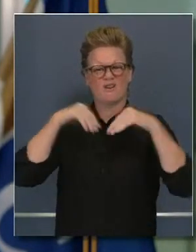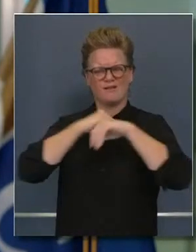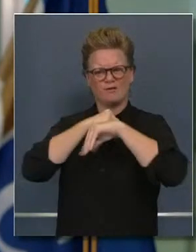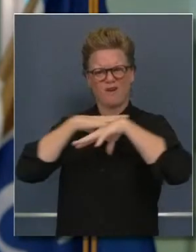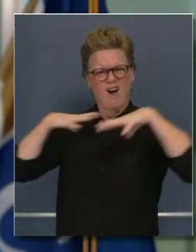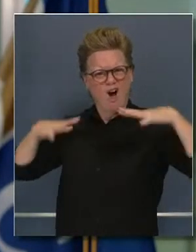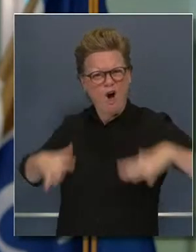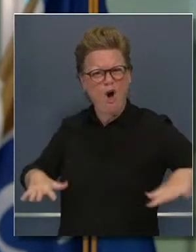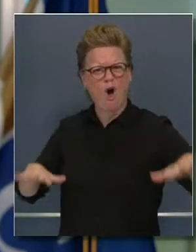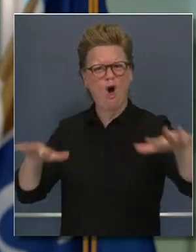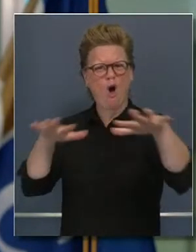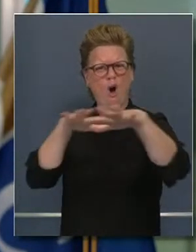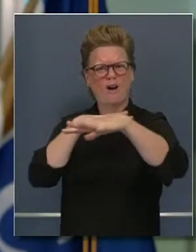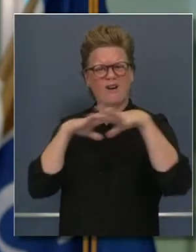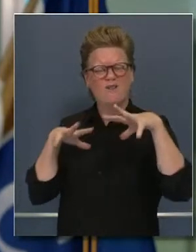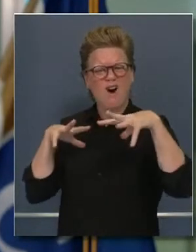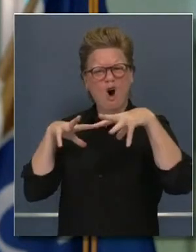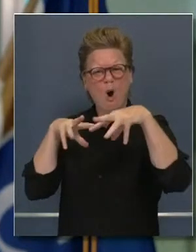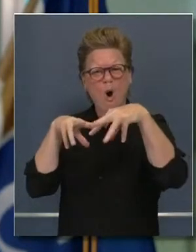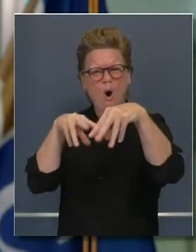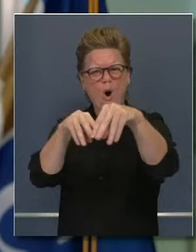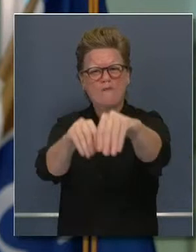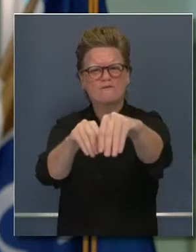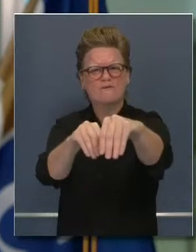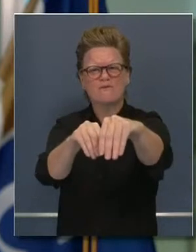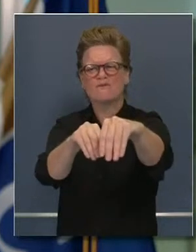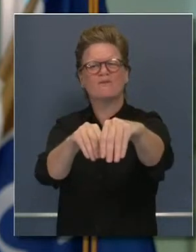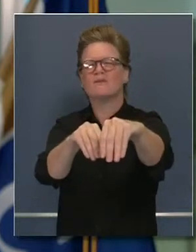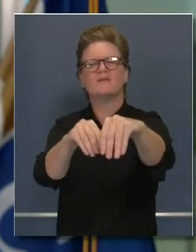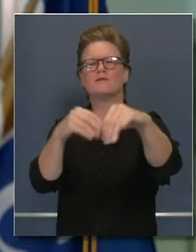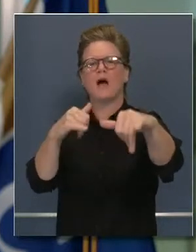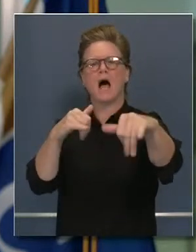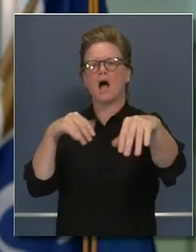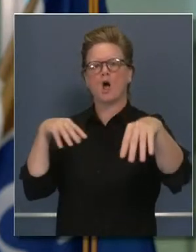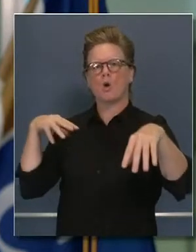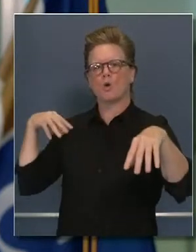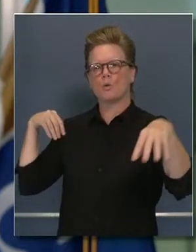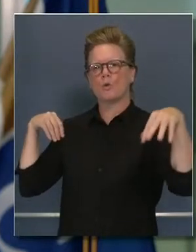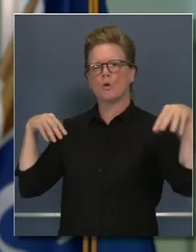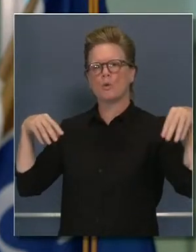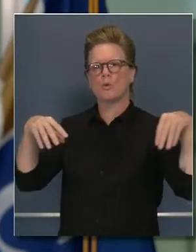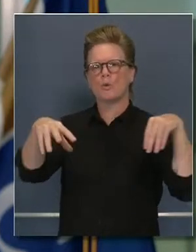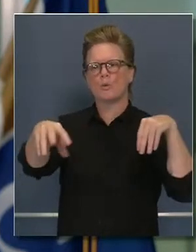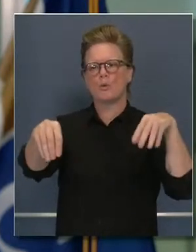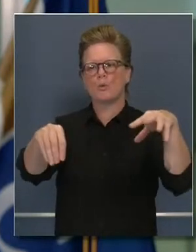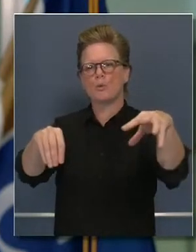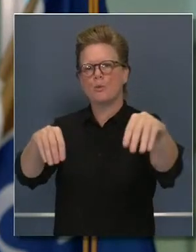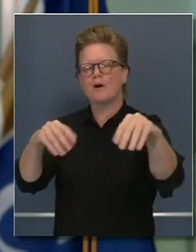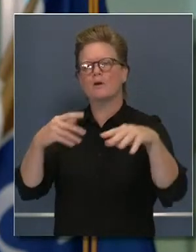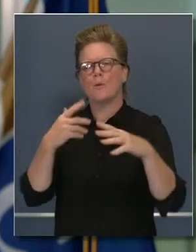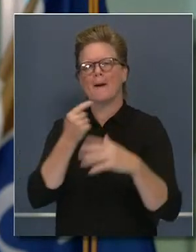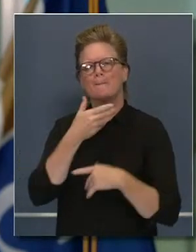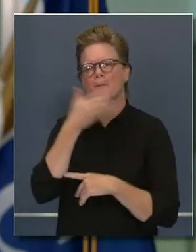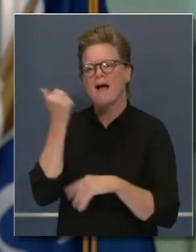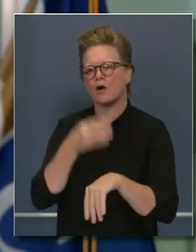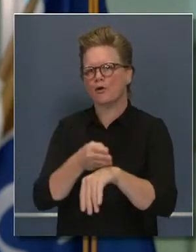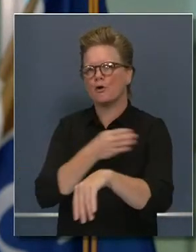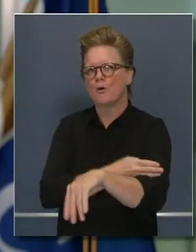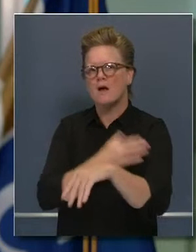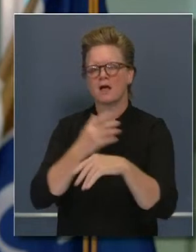been more communication, but we're not where we're going to be and not where we yet need to be.